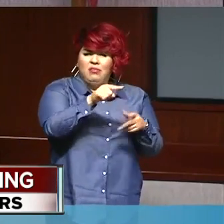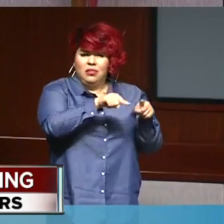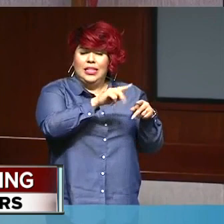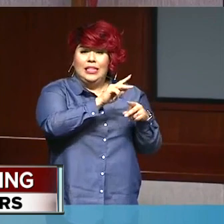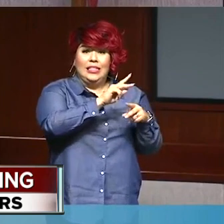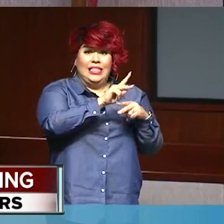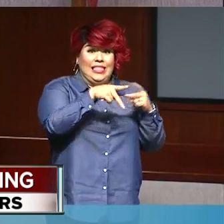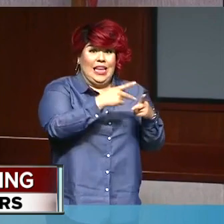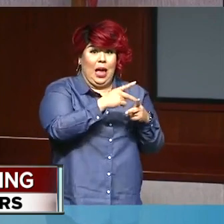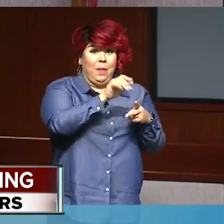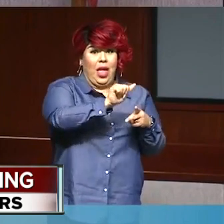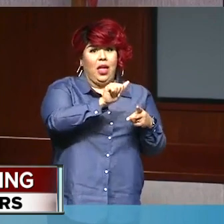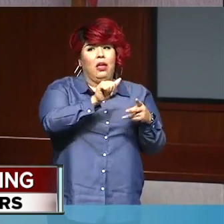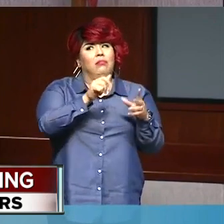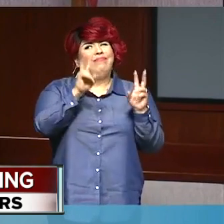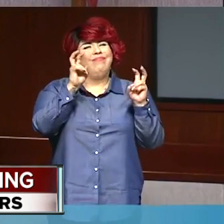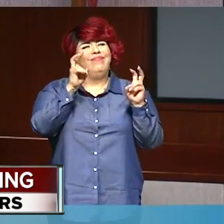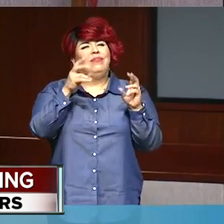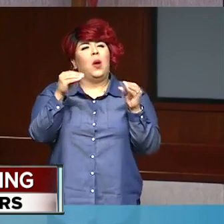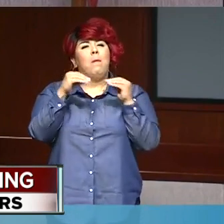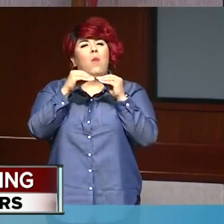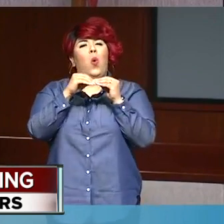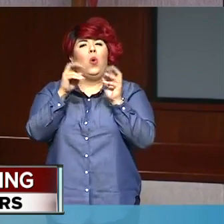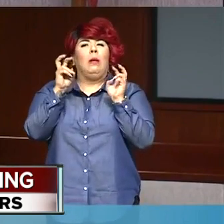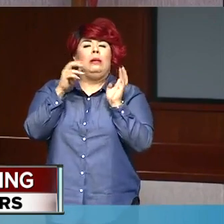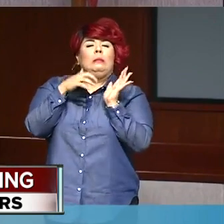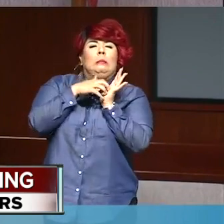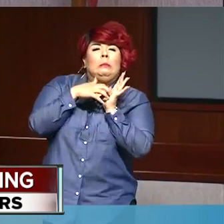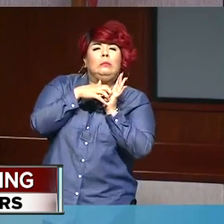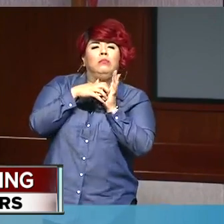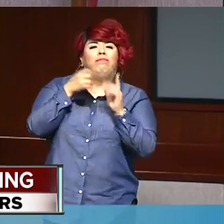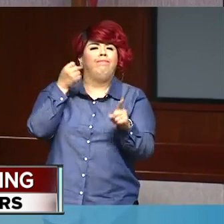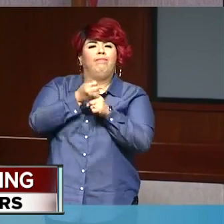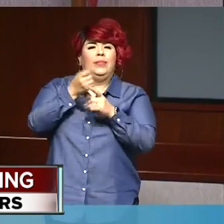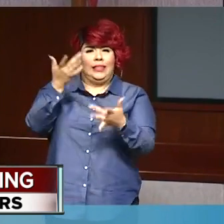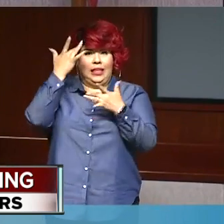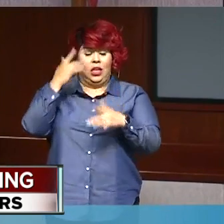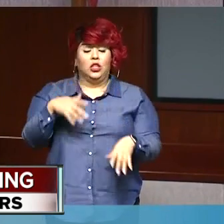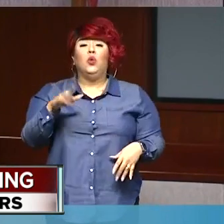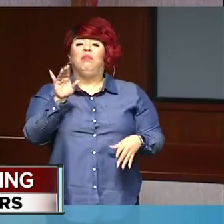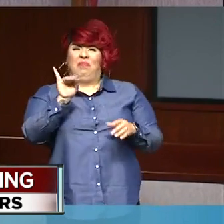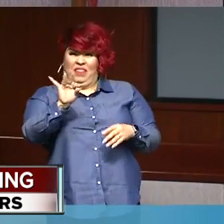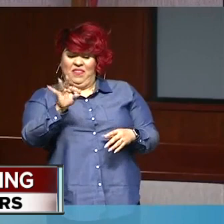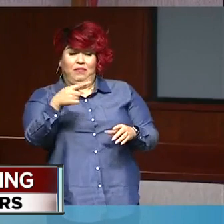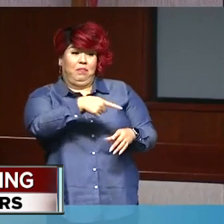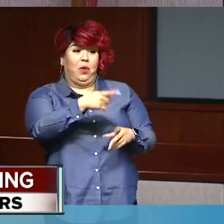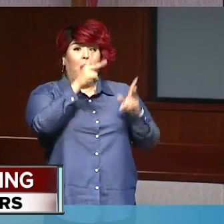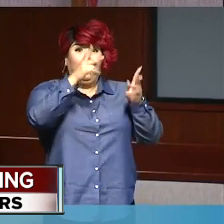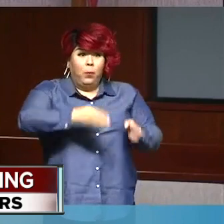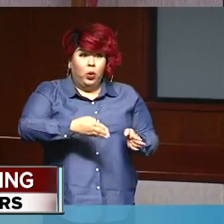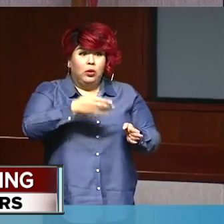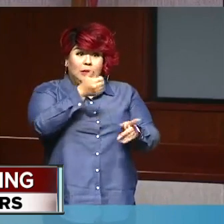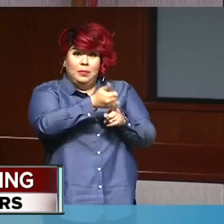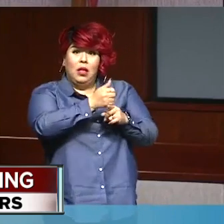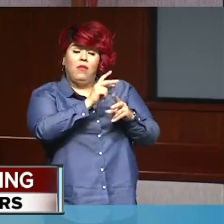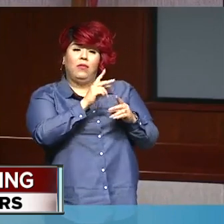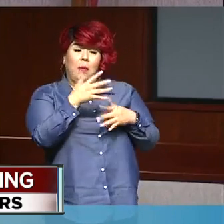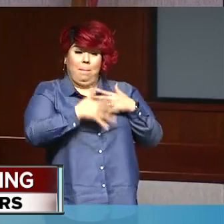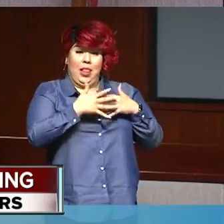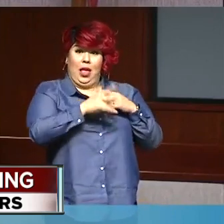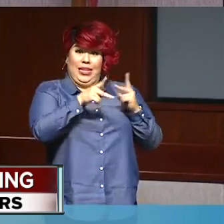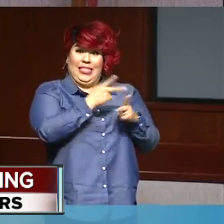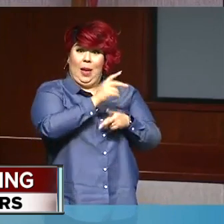type A was linked to a 50% increase in the likelihood that a patient would need to go on a